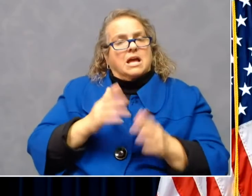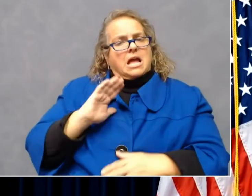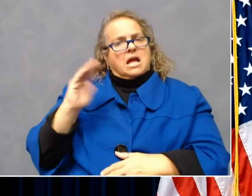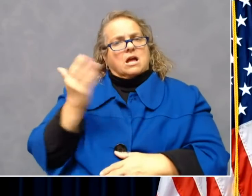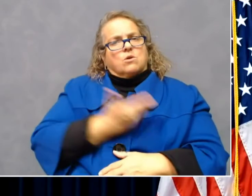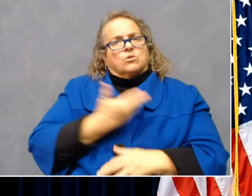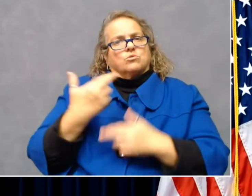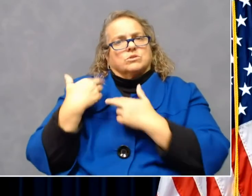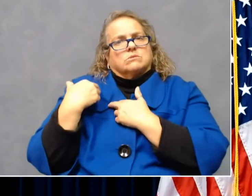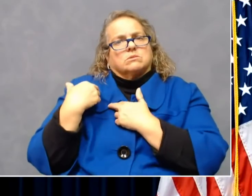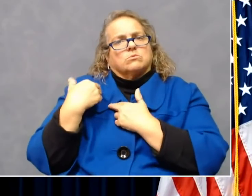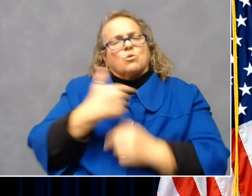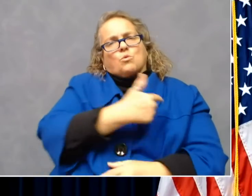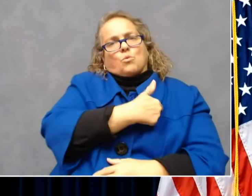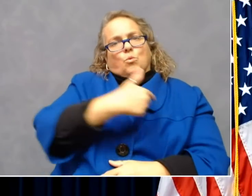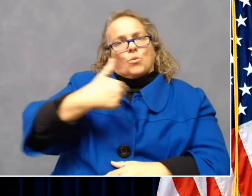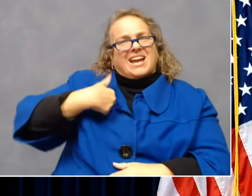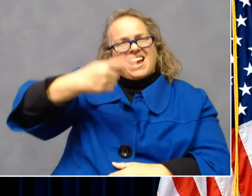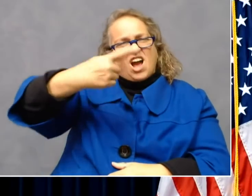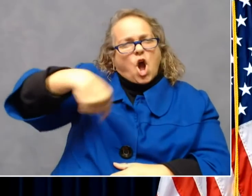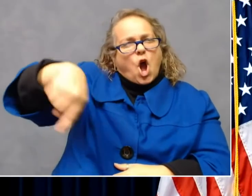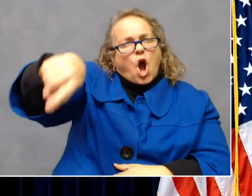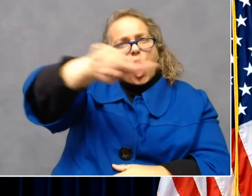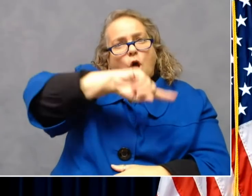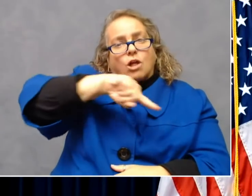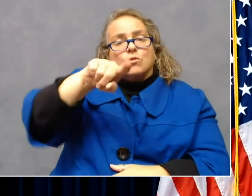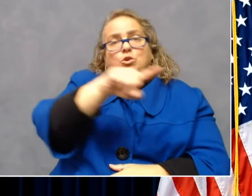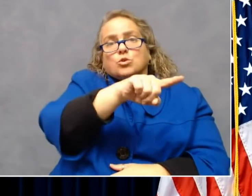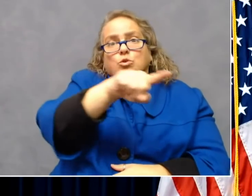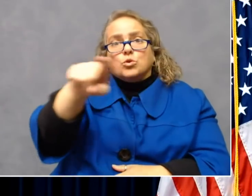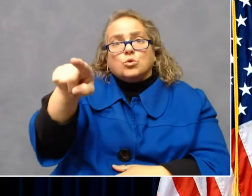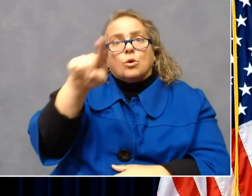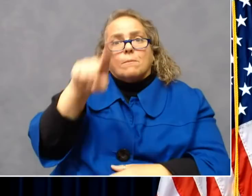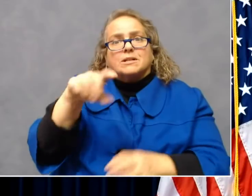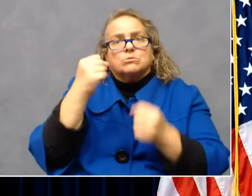back. Melissa Patrick, Kentucky Health News.